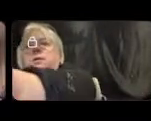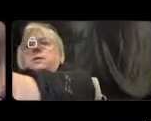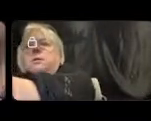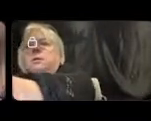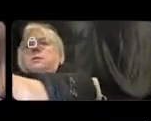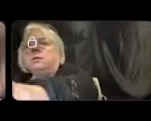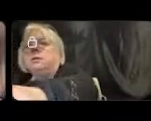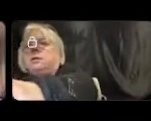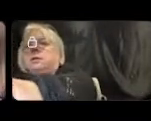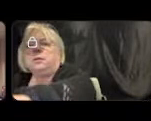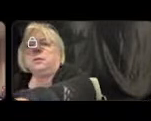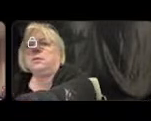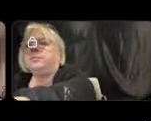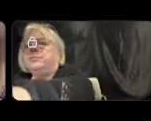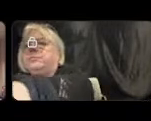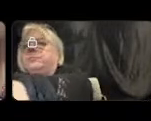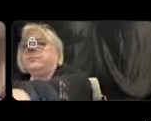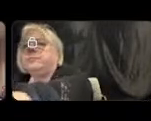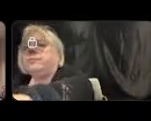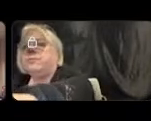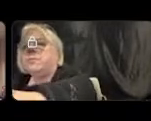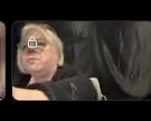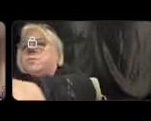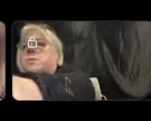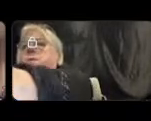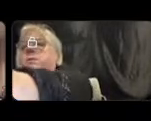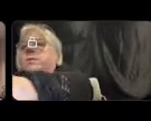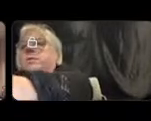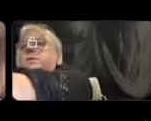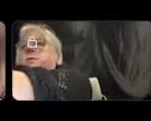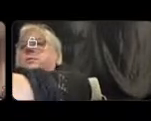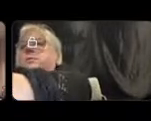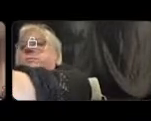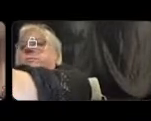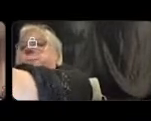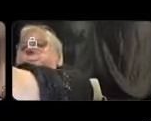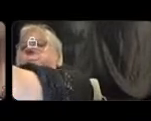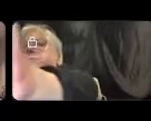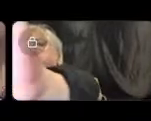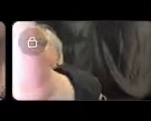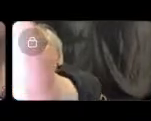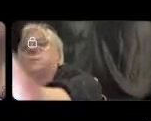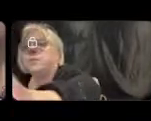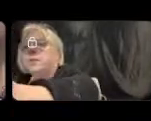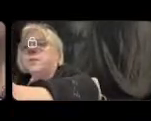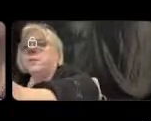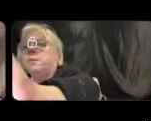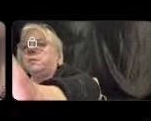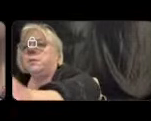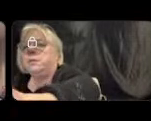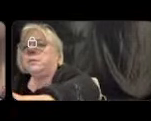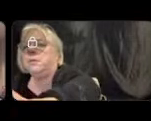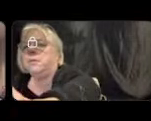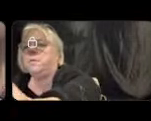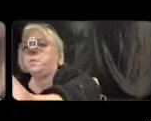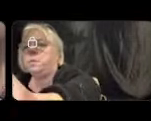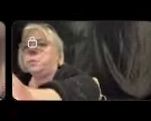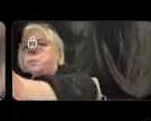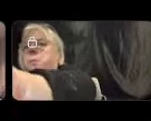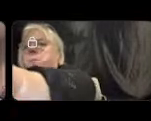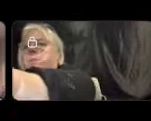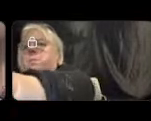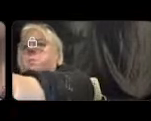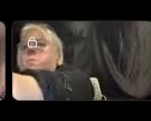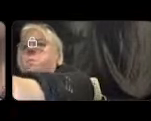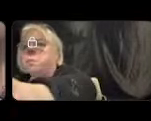Chair, we still need to make our staff's presentation on the next item. Yeah. Because it follows, and then when we take our vote, we'll take 2 separate votes, one